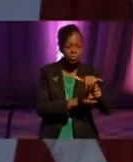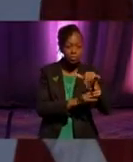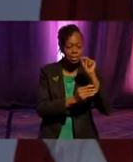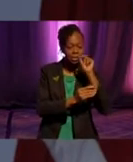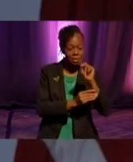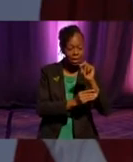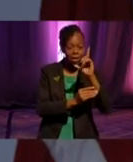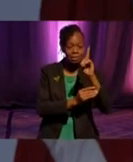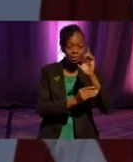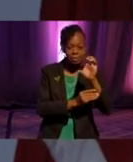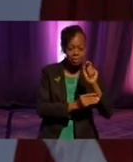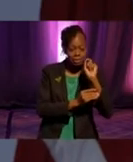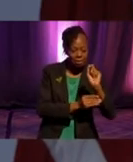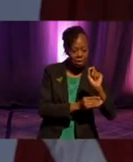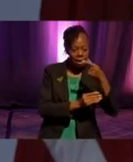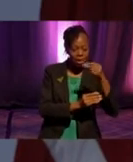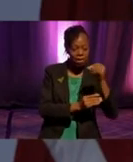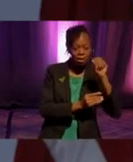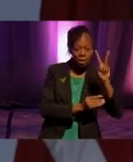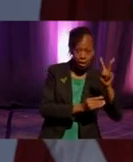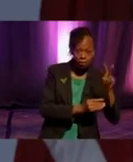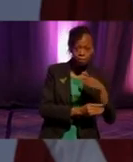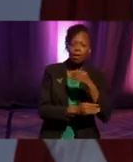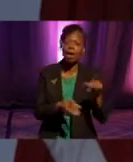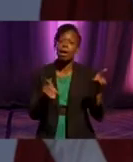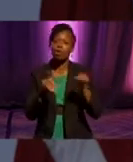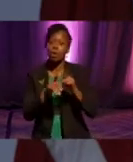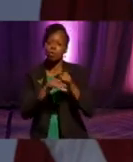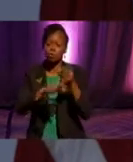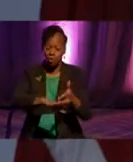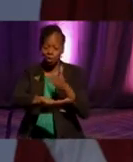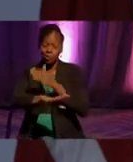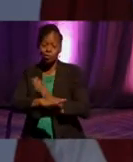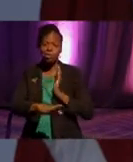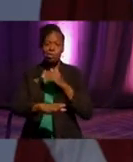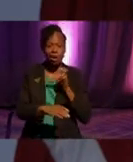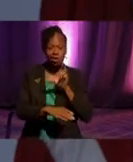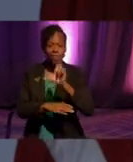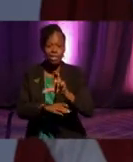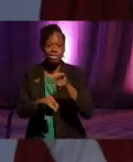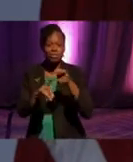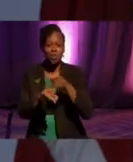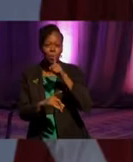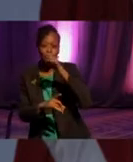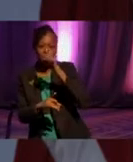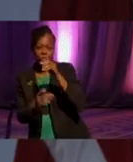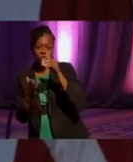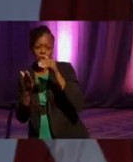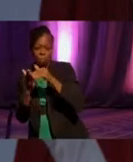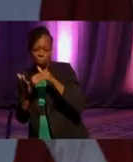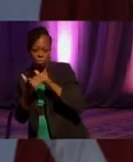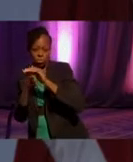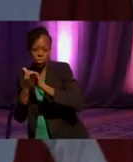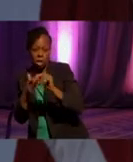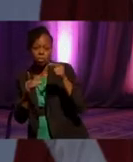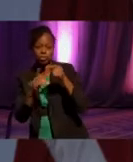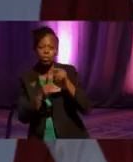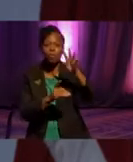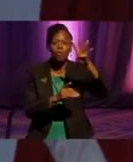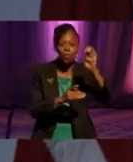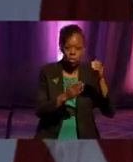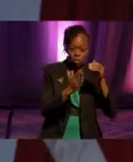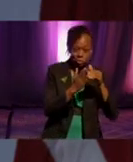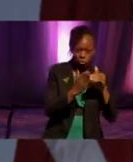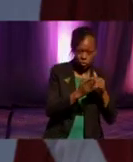in the Housing Production Trust Fund from $100 million to $400 million. We've expanded